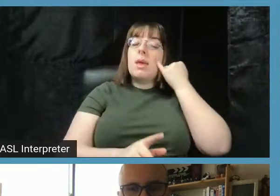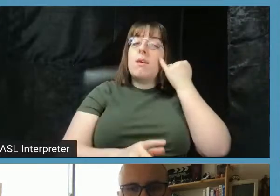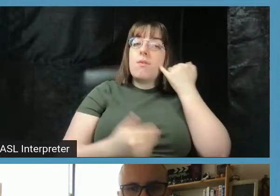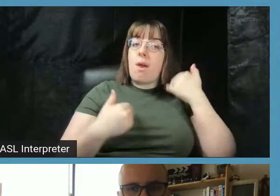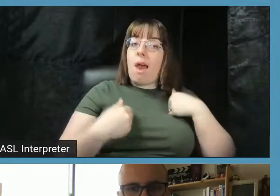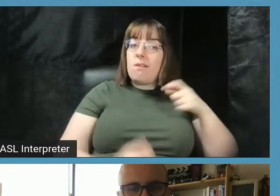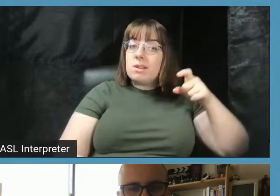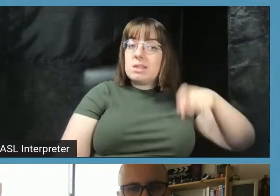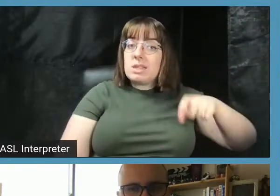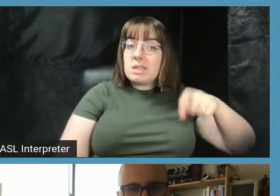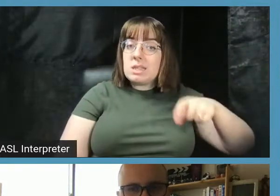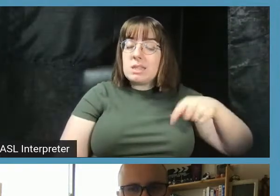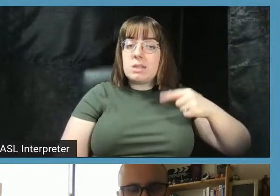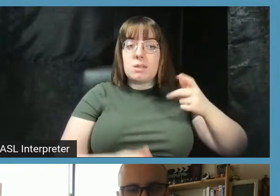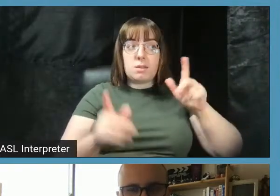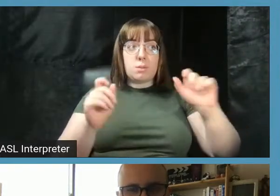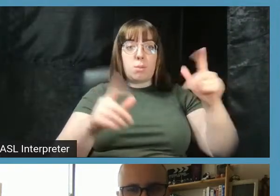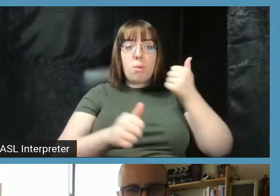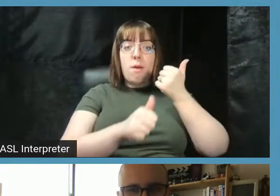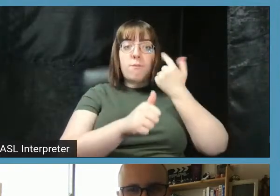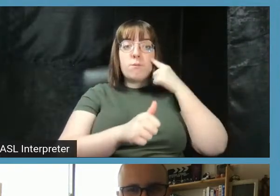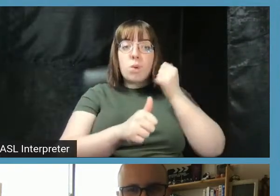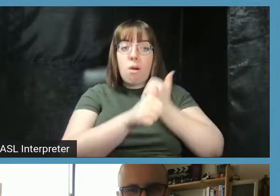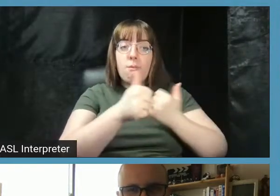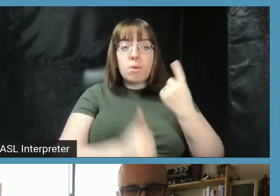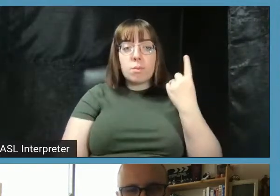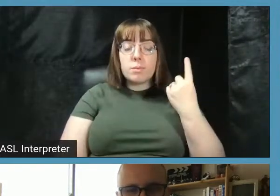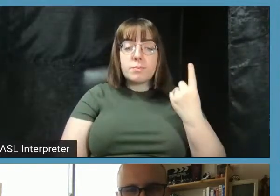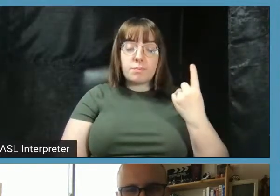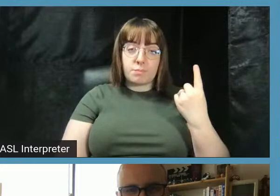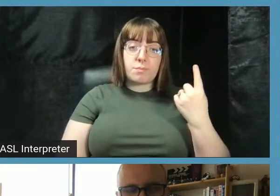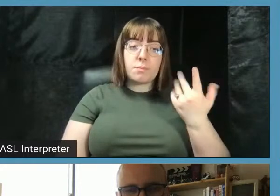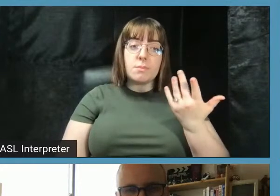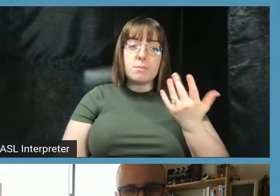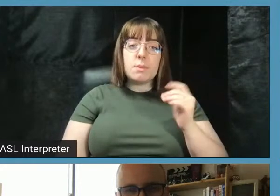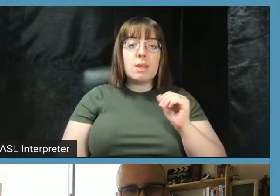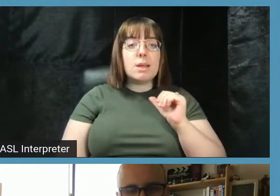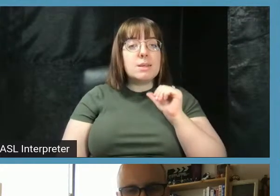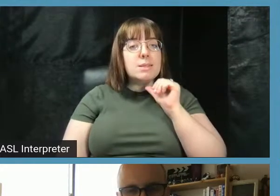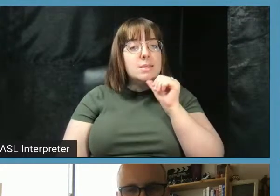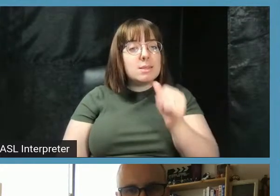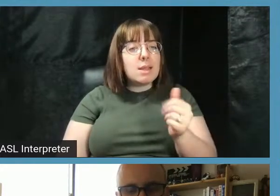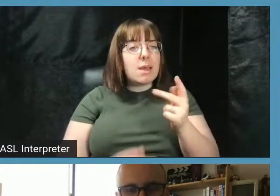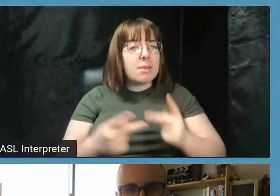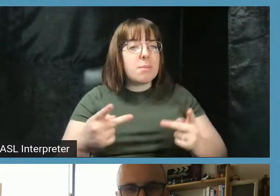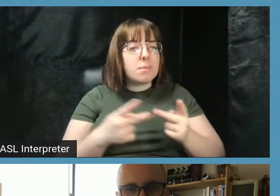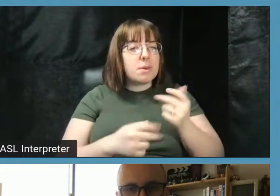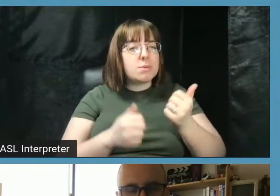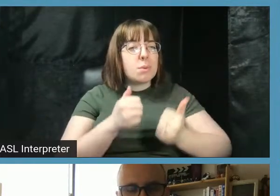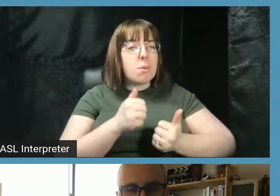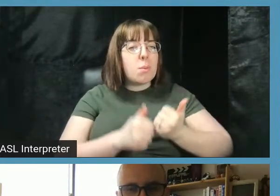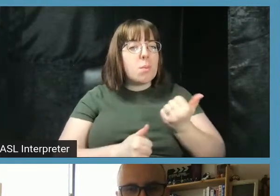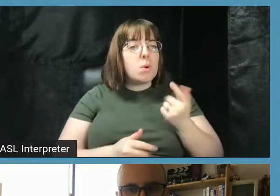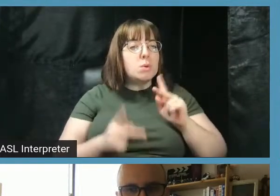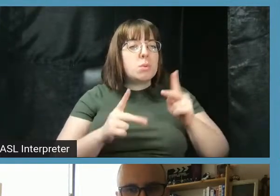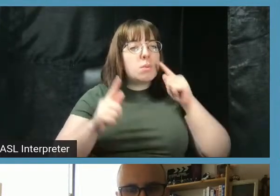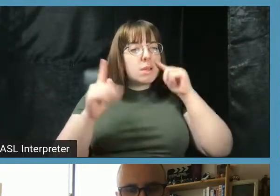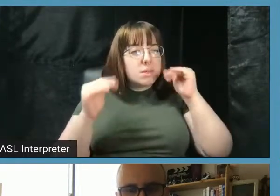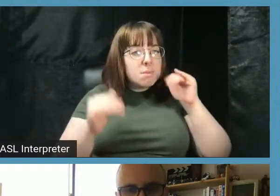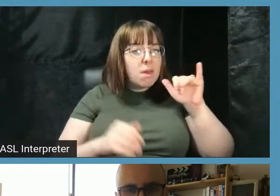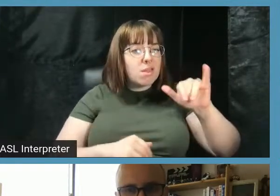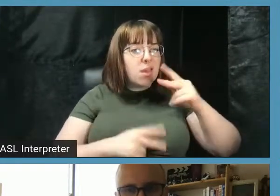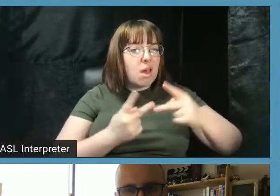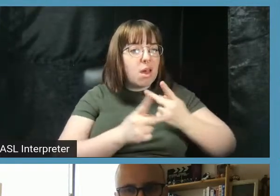that for everyone, because it's not necessarily the place that most people would come to expect it. However, there